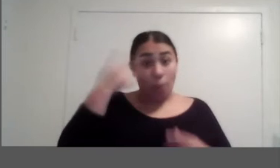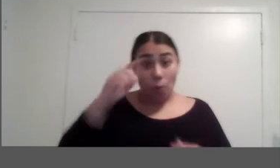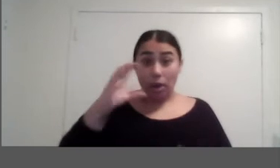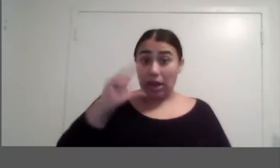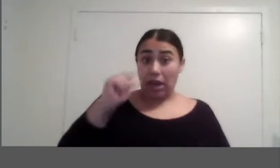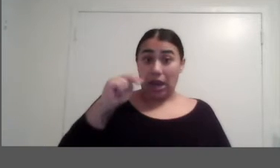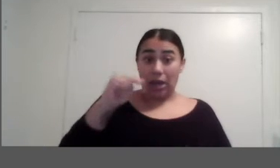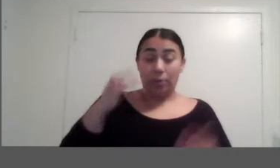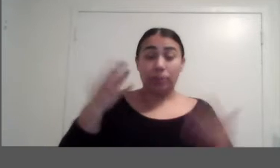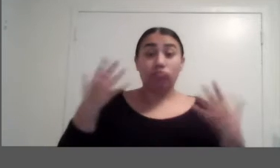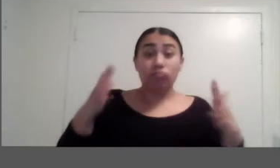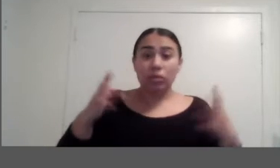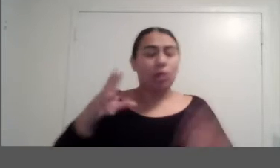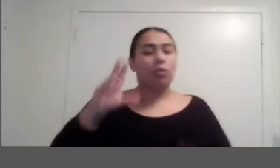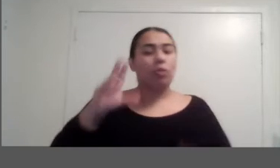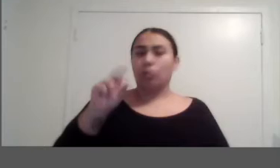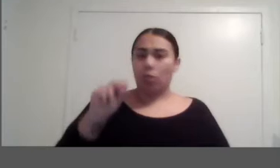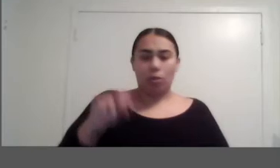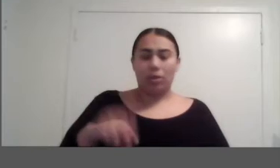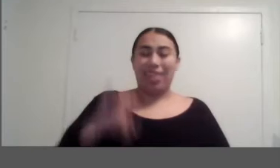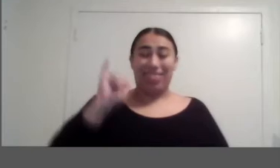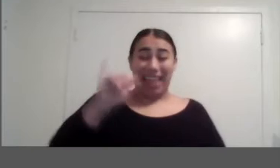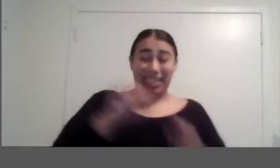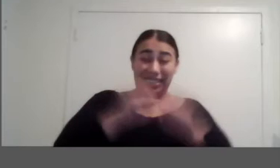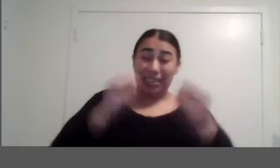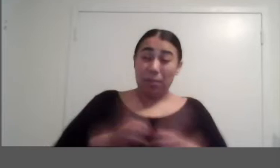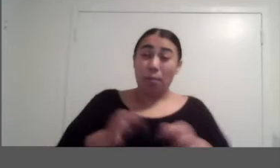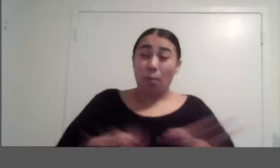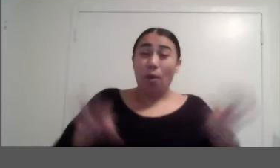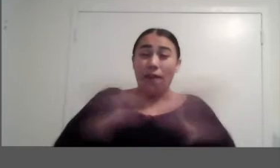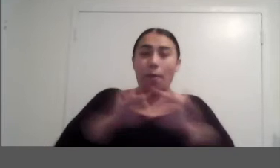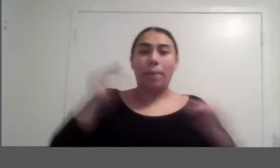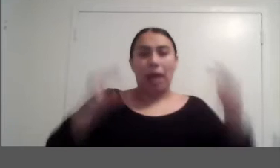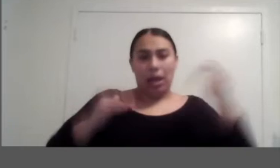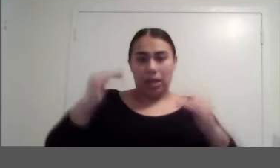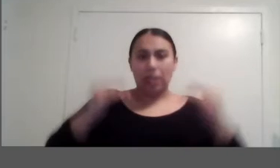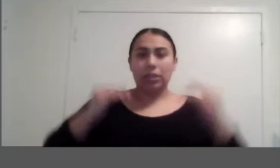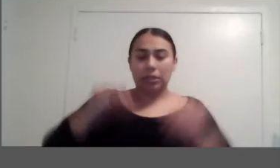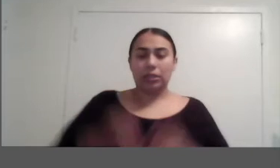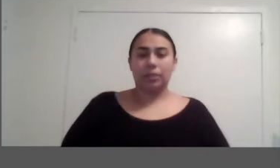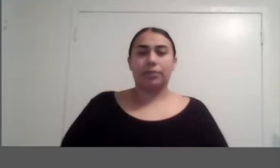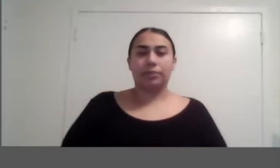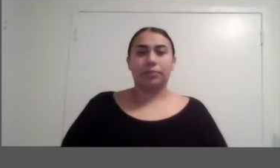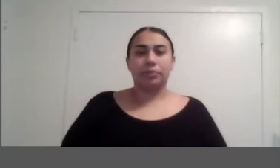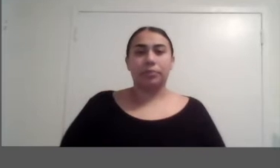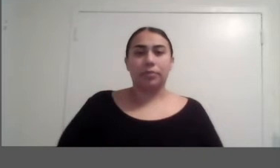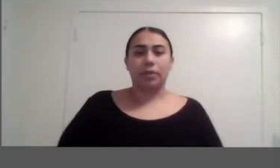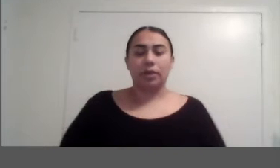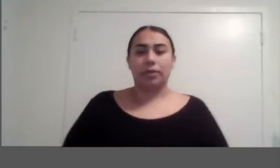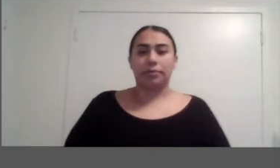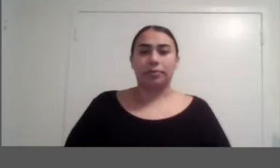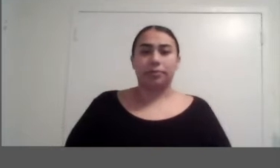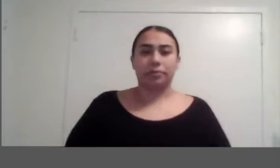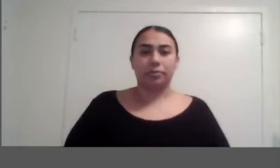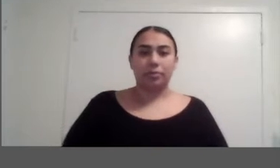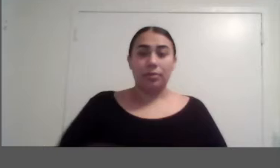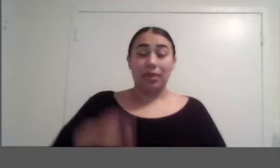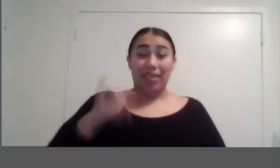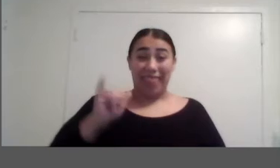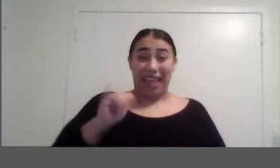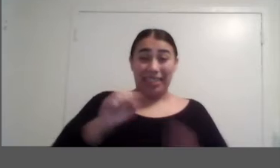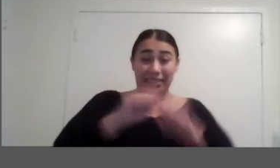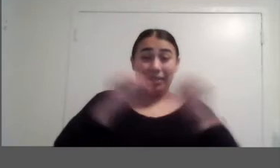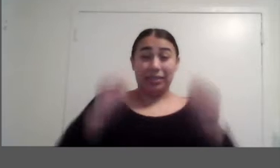when there is disease, but is in constant ebb and flow to maintain our homeostasis. It is thought to be involved in